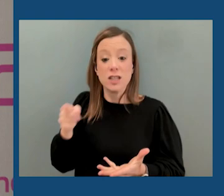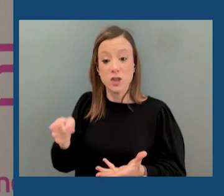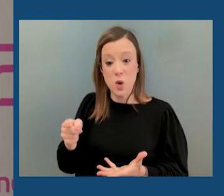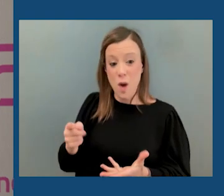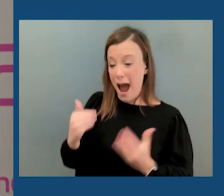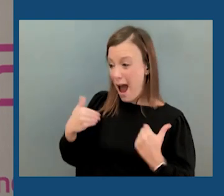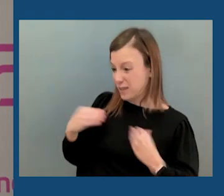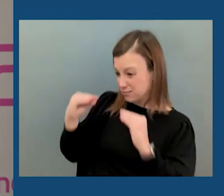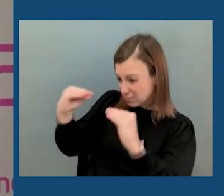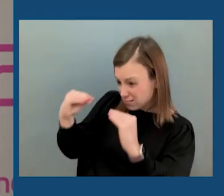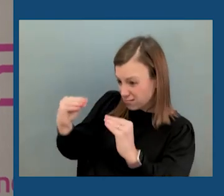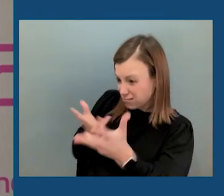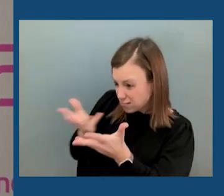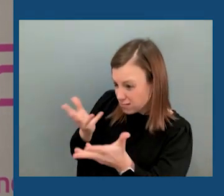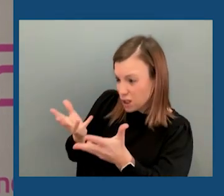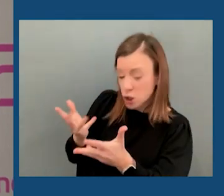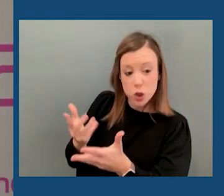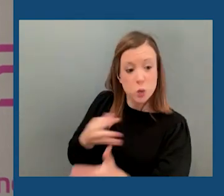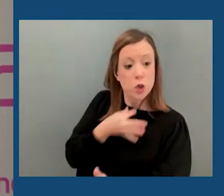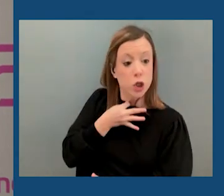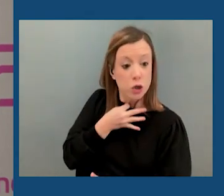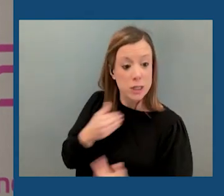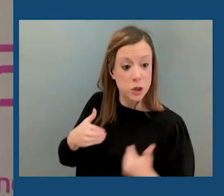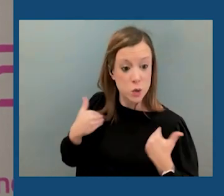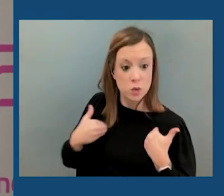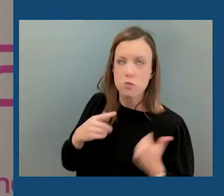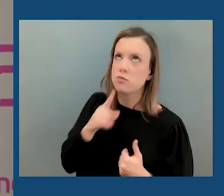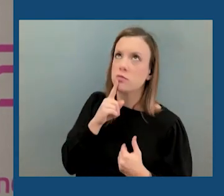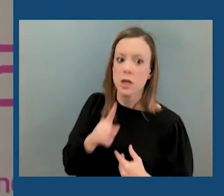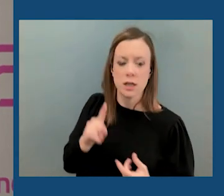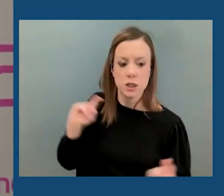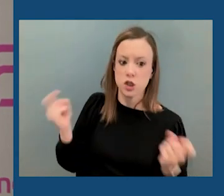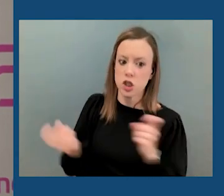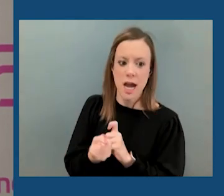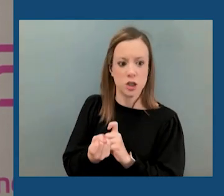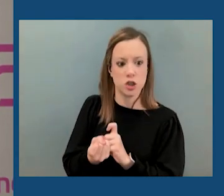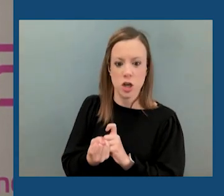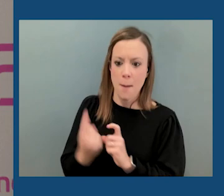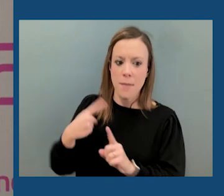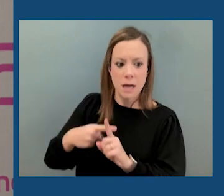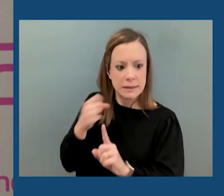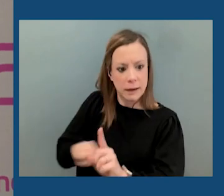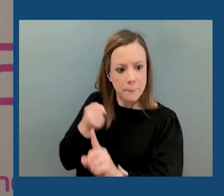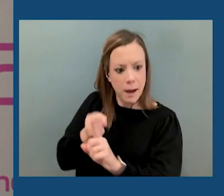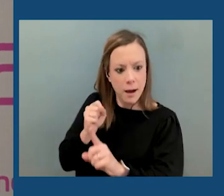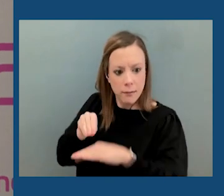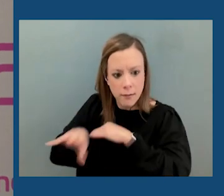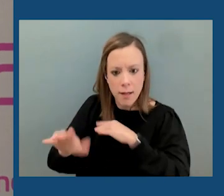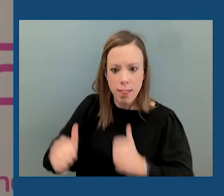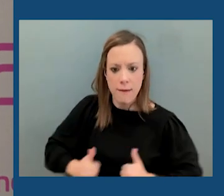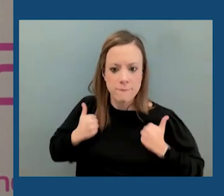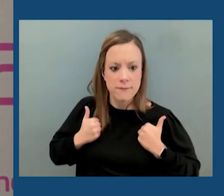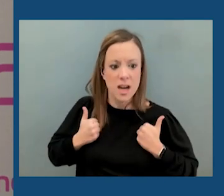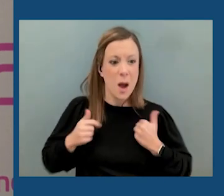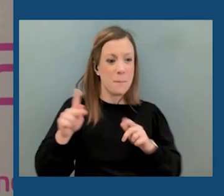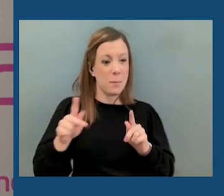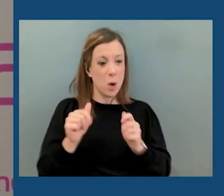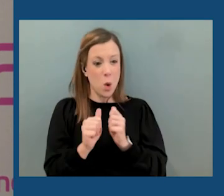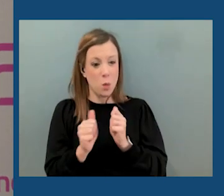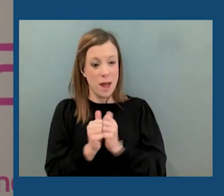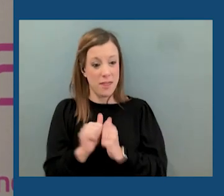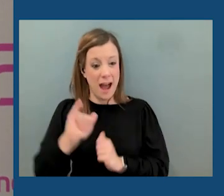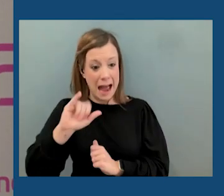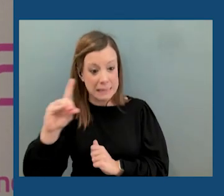life-altering. One group who has shown us the importance of these things are people with intellectual and developmental disabilities who are too